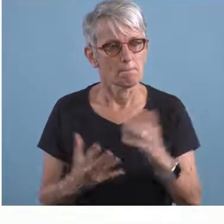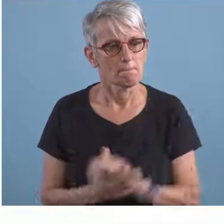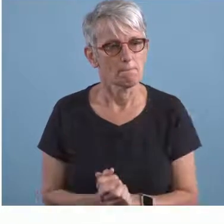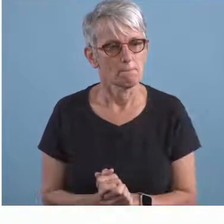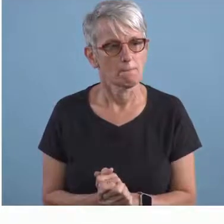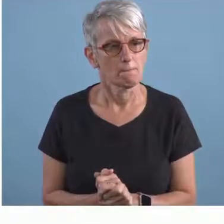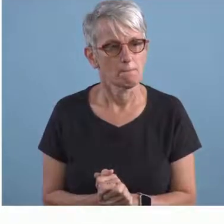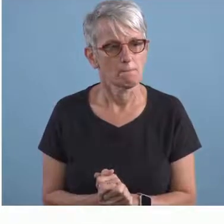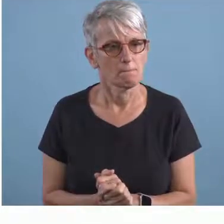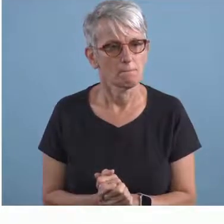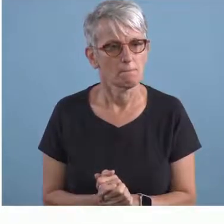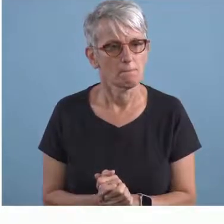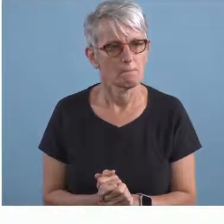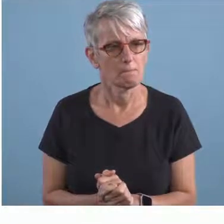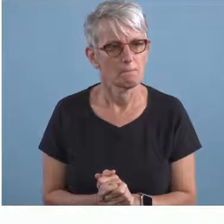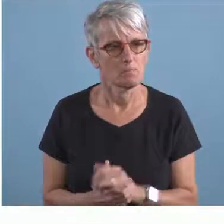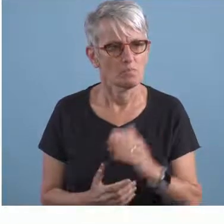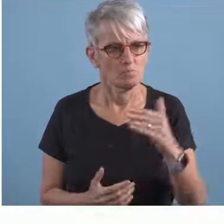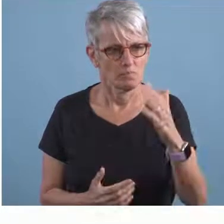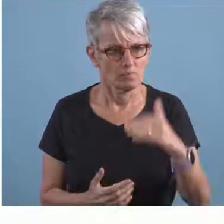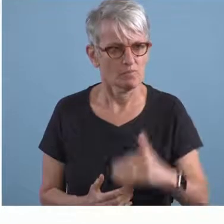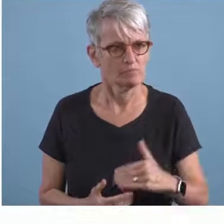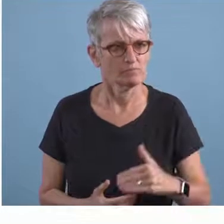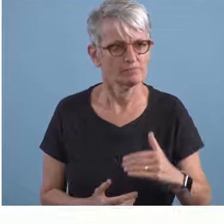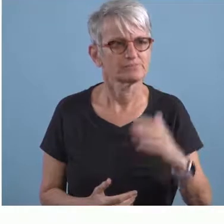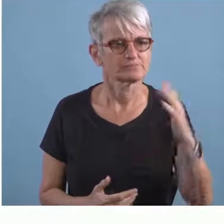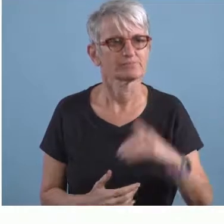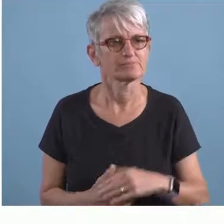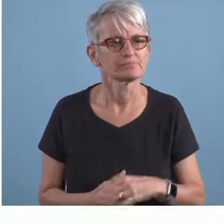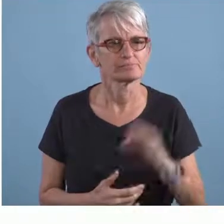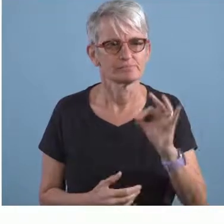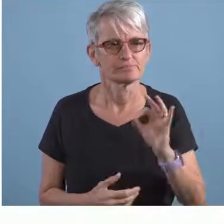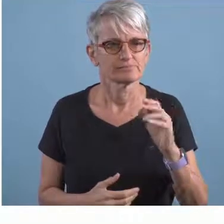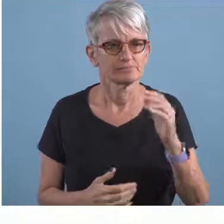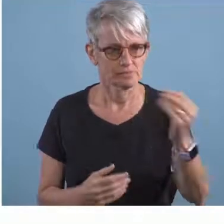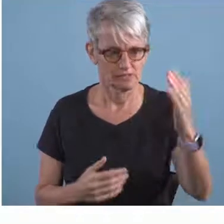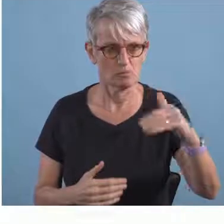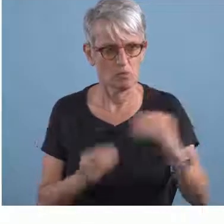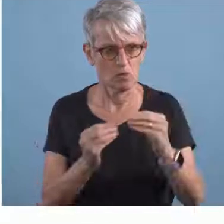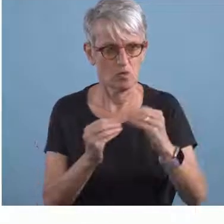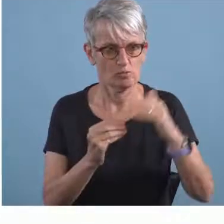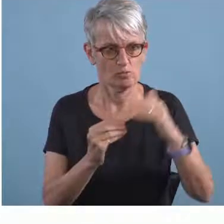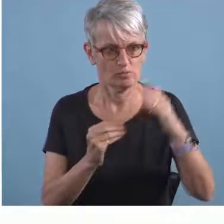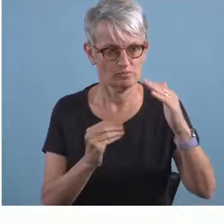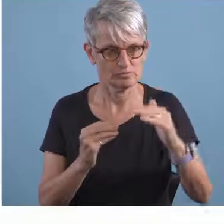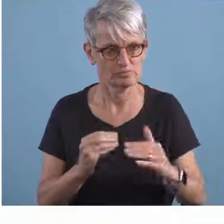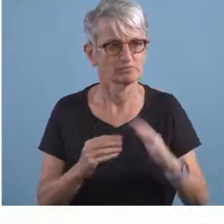if you could do a couple more, or at least there, you can keep going. Two more, that, stop, oops, go